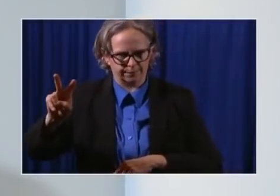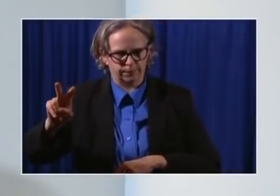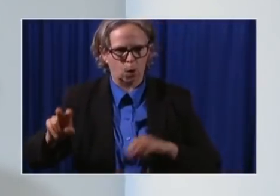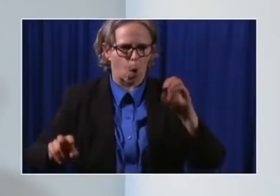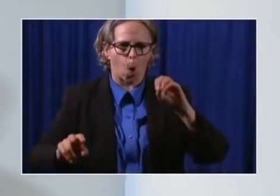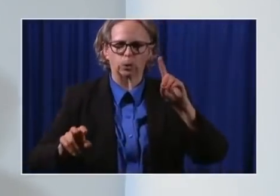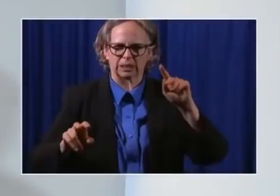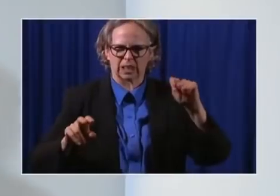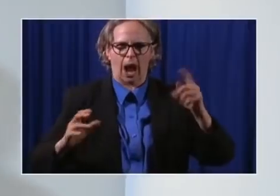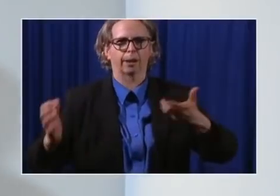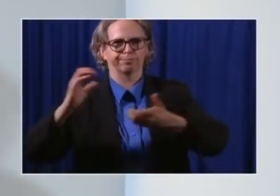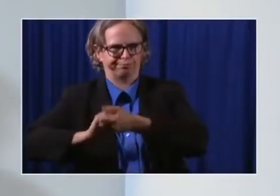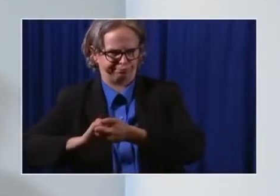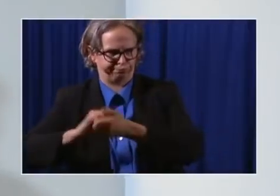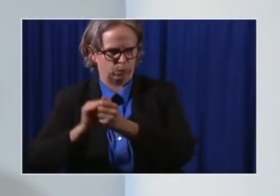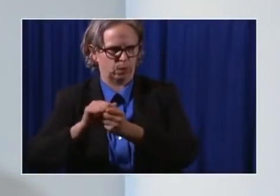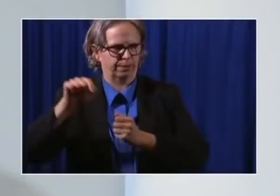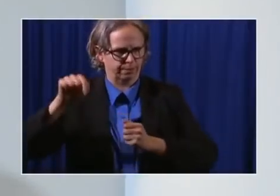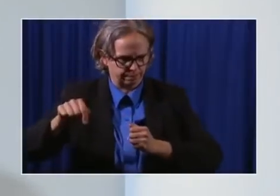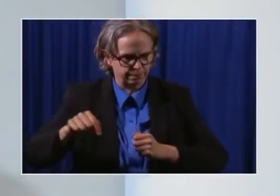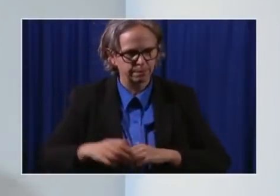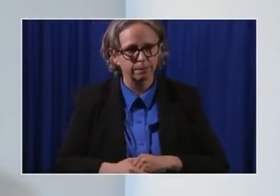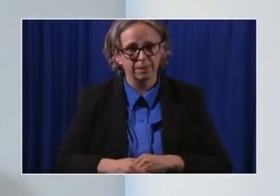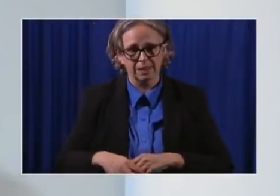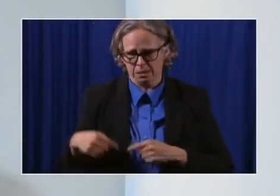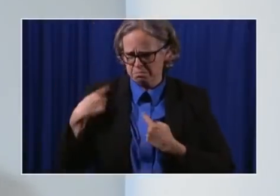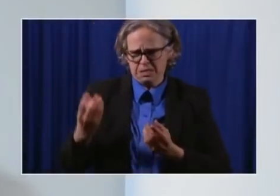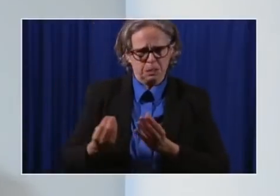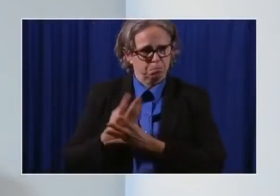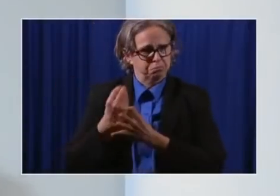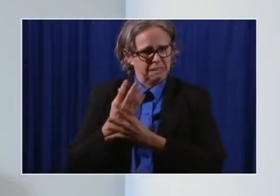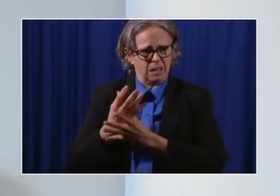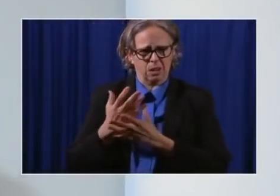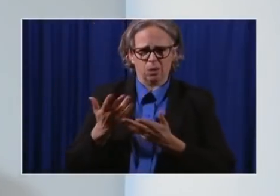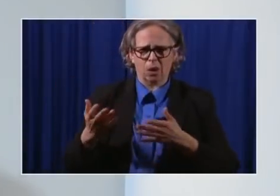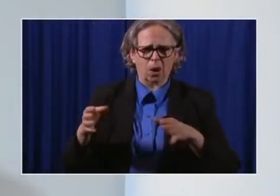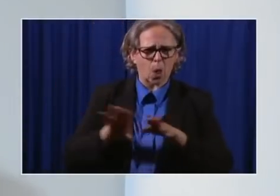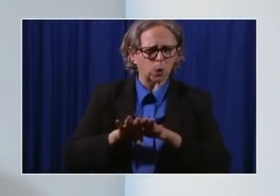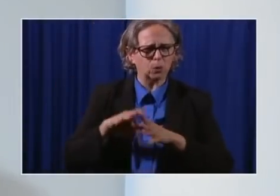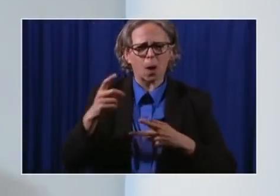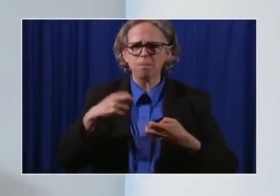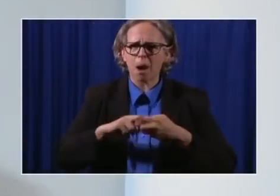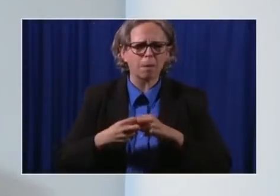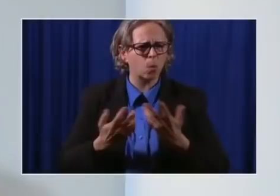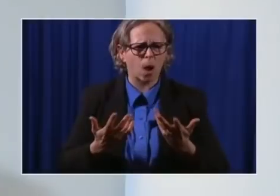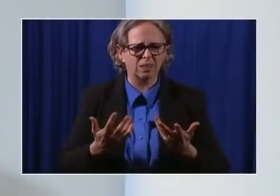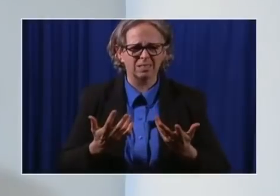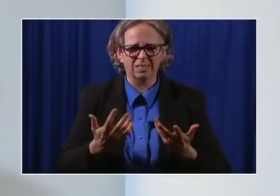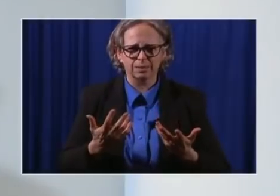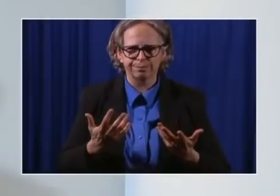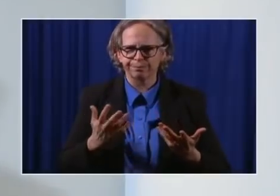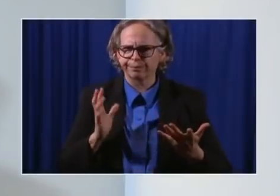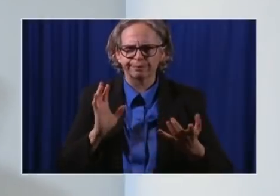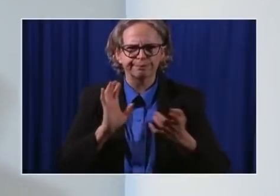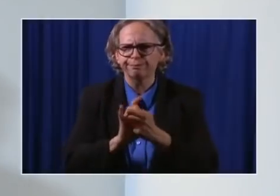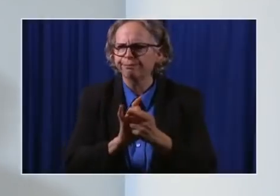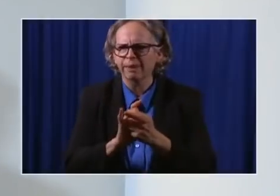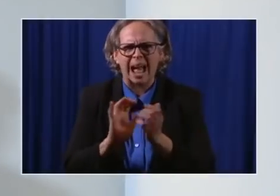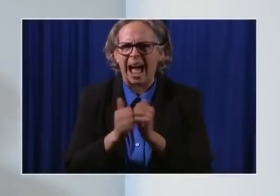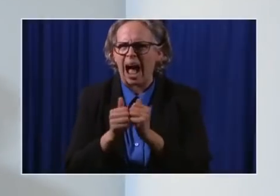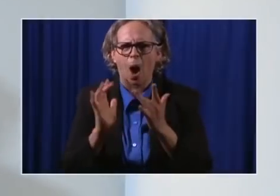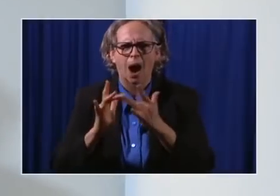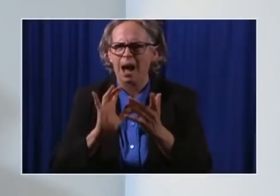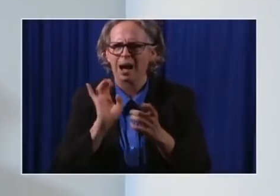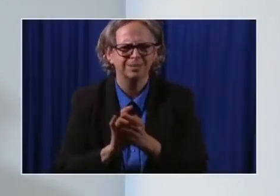problems. What we're announcing today are 3 steps to help, first of all, the students, secondly, the schools and